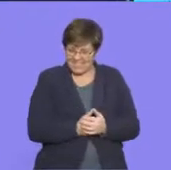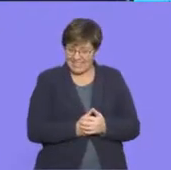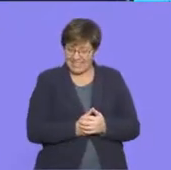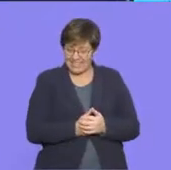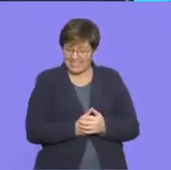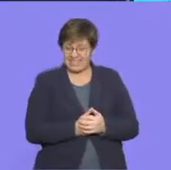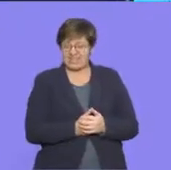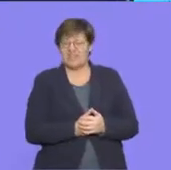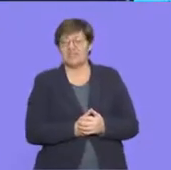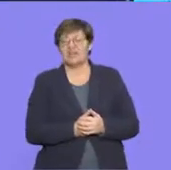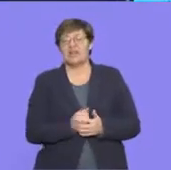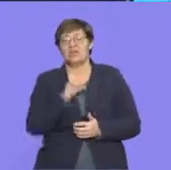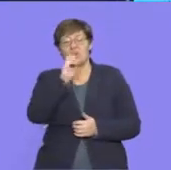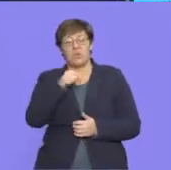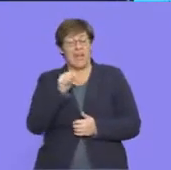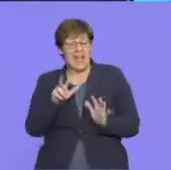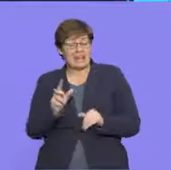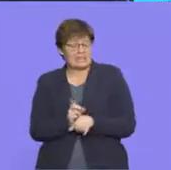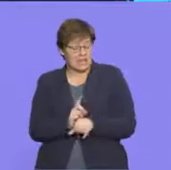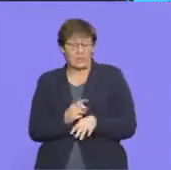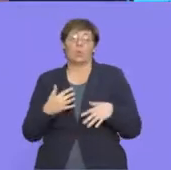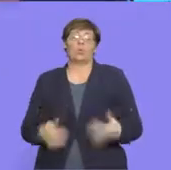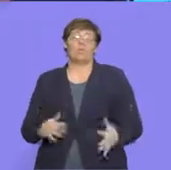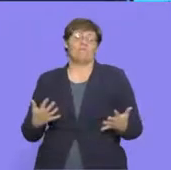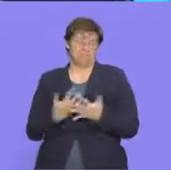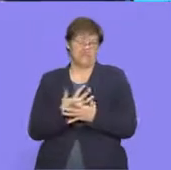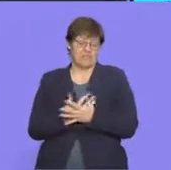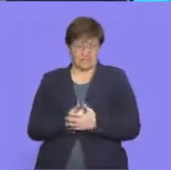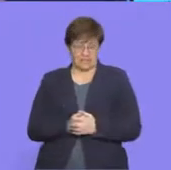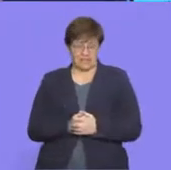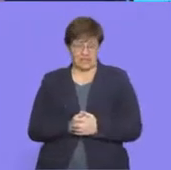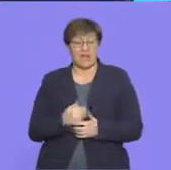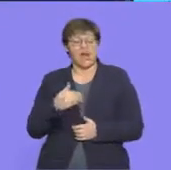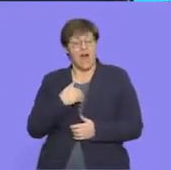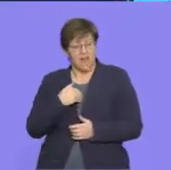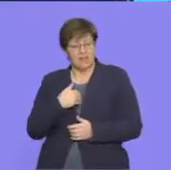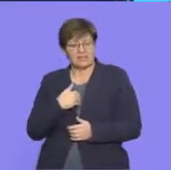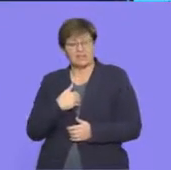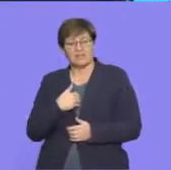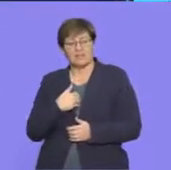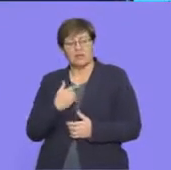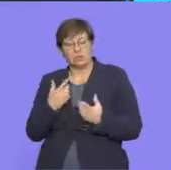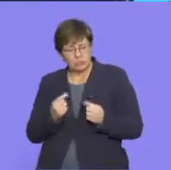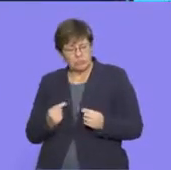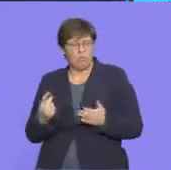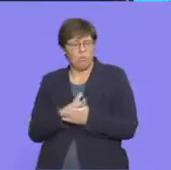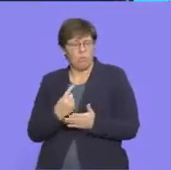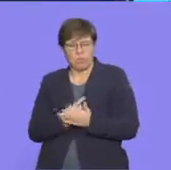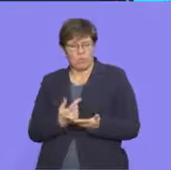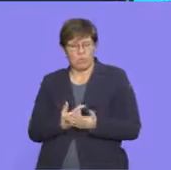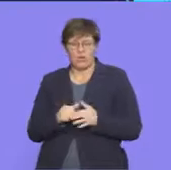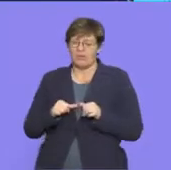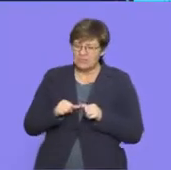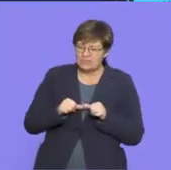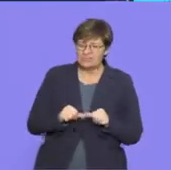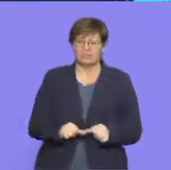it. 0.8 seconds is really, really fast. And your heart is doing that all of the time, all right? Constantly